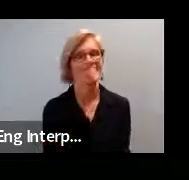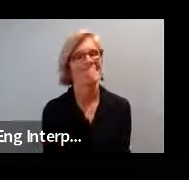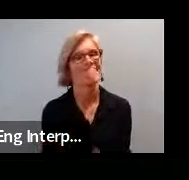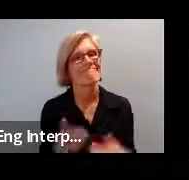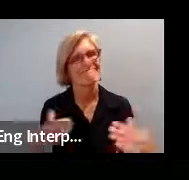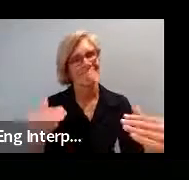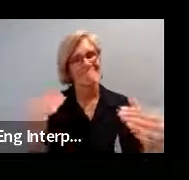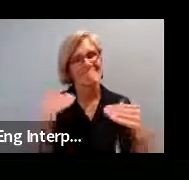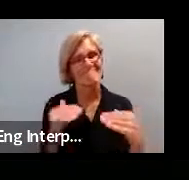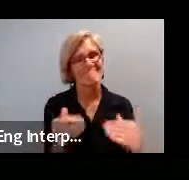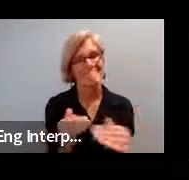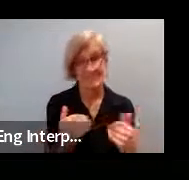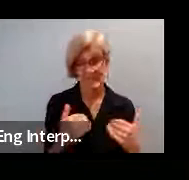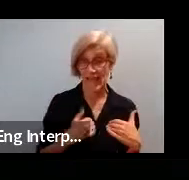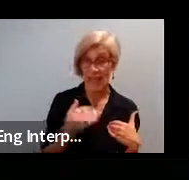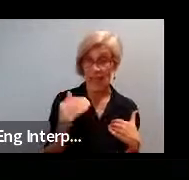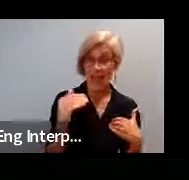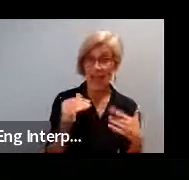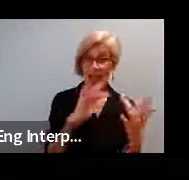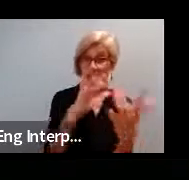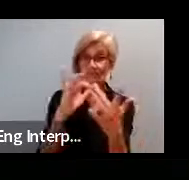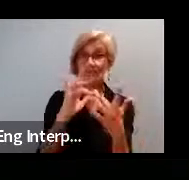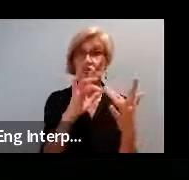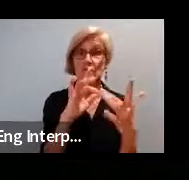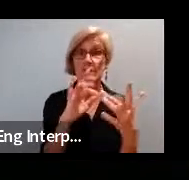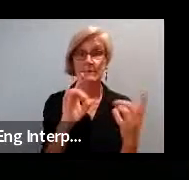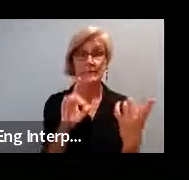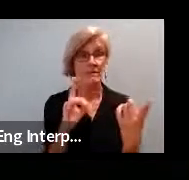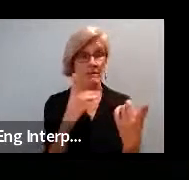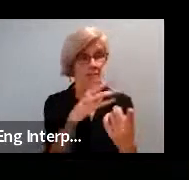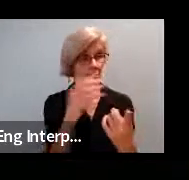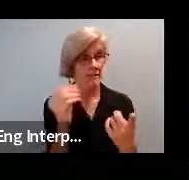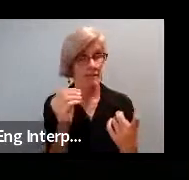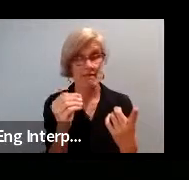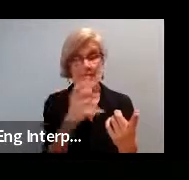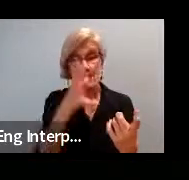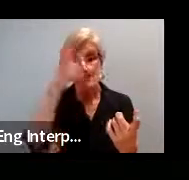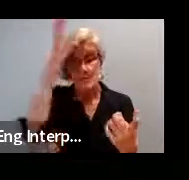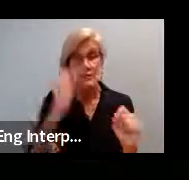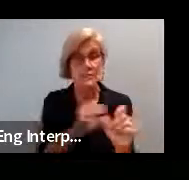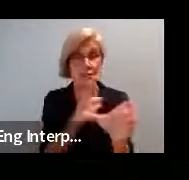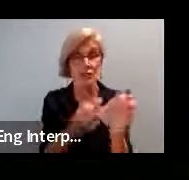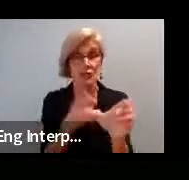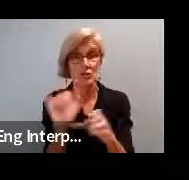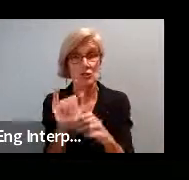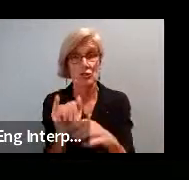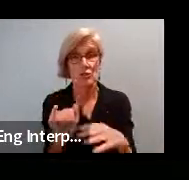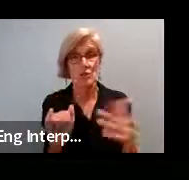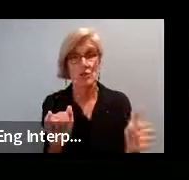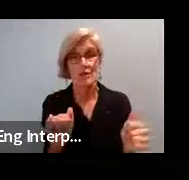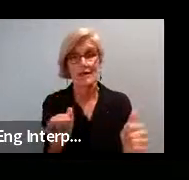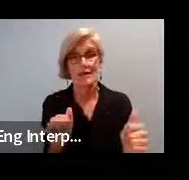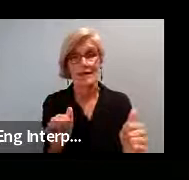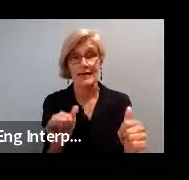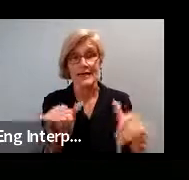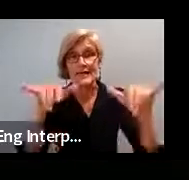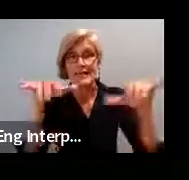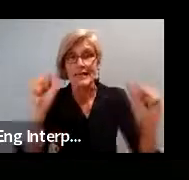be any field trips that parents can also attend with their kindergartners? And our answer is kind of a big, we hope